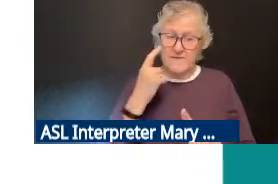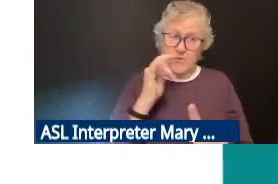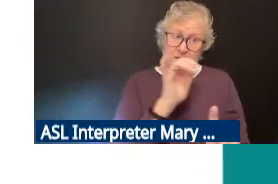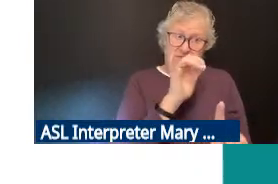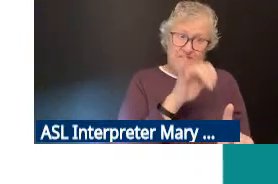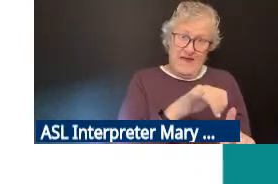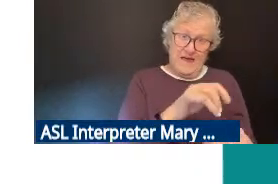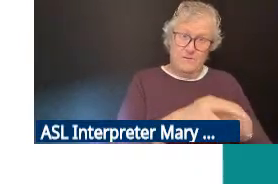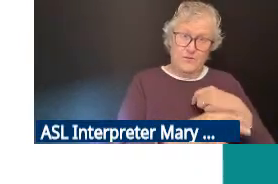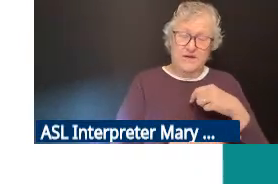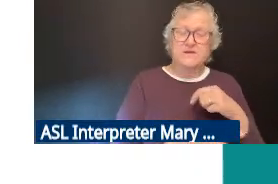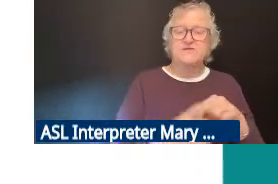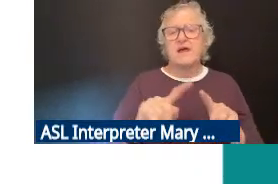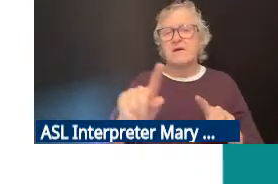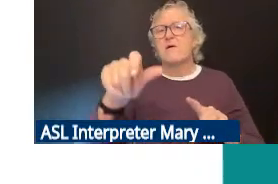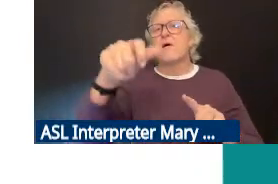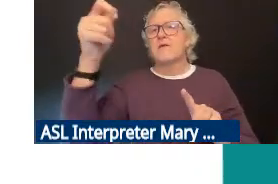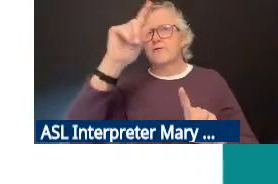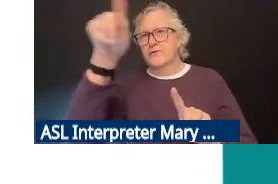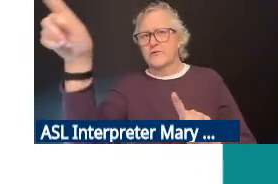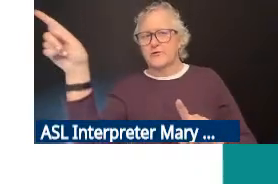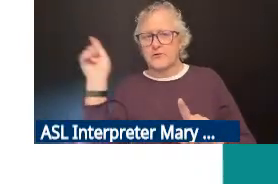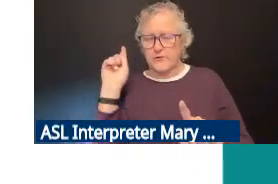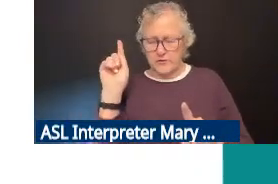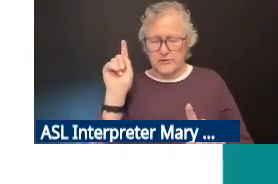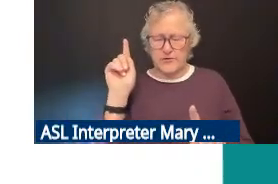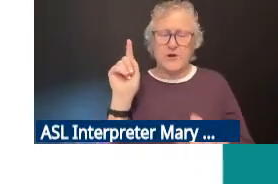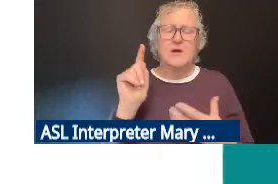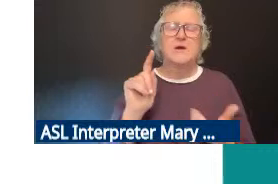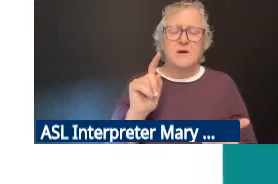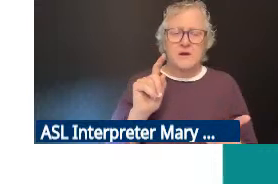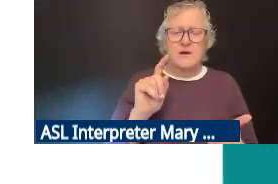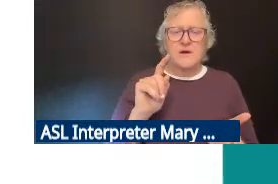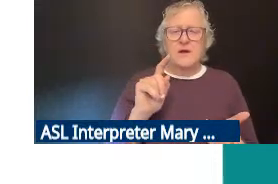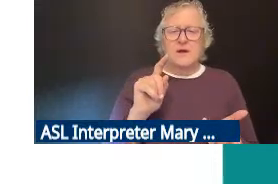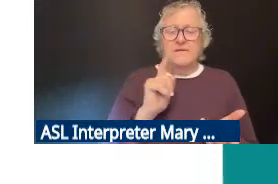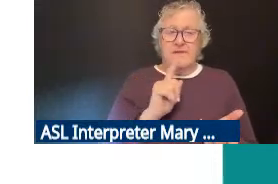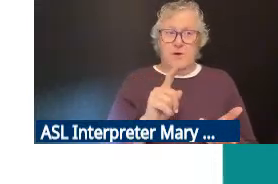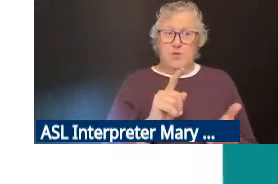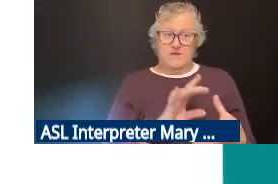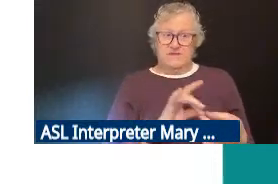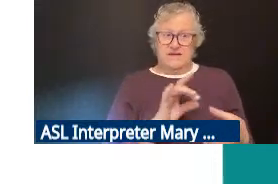efforts. So there were issues or statements of opinions on